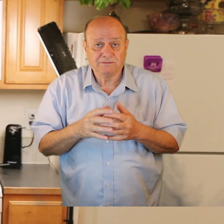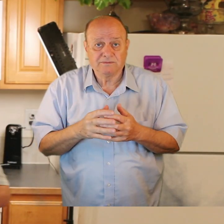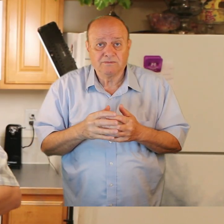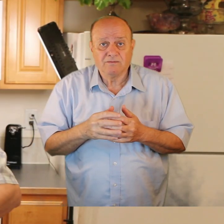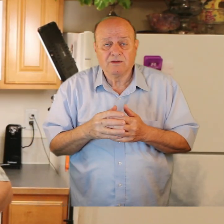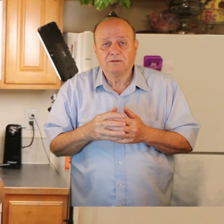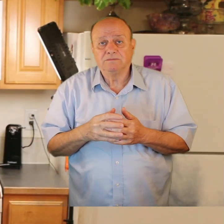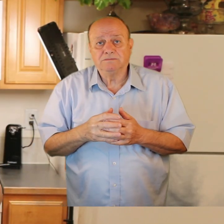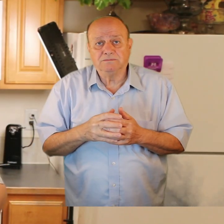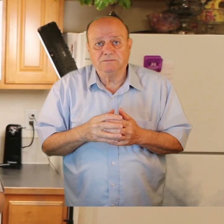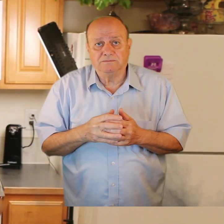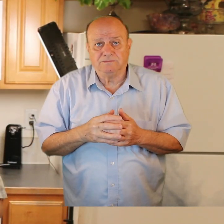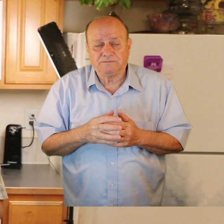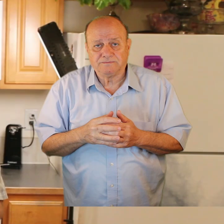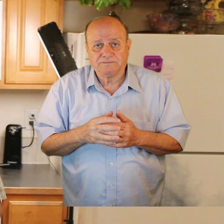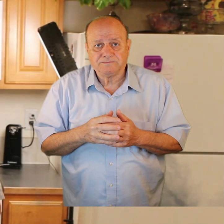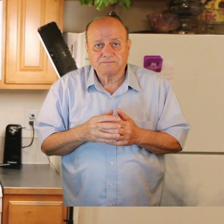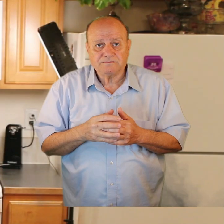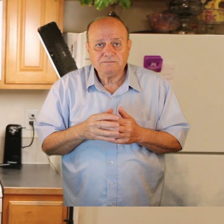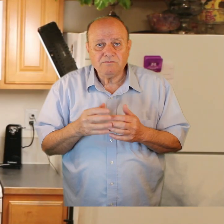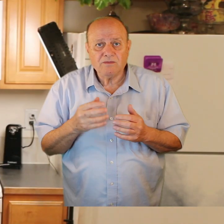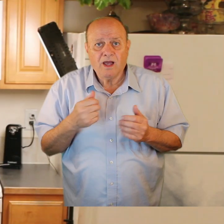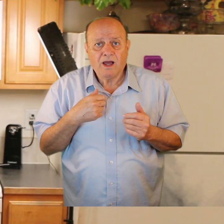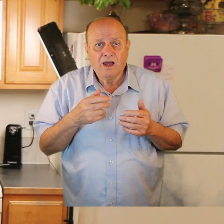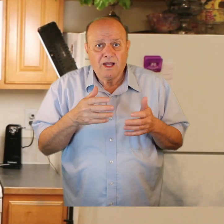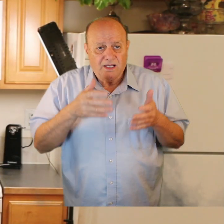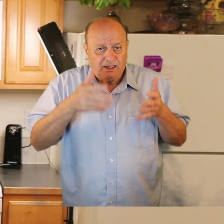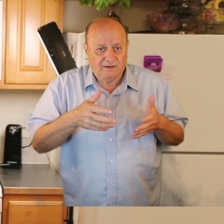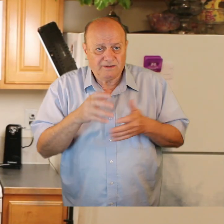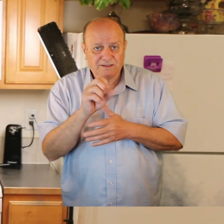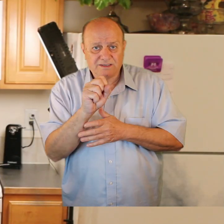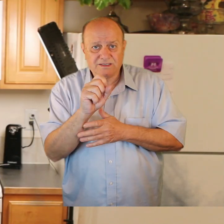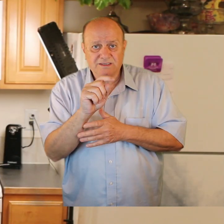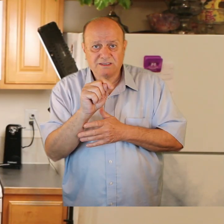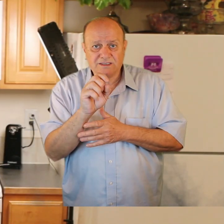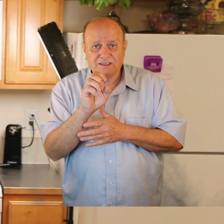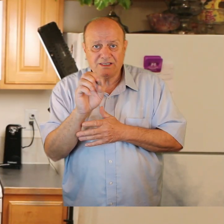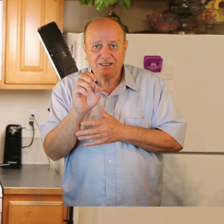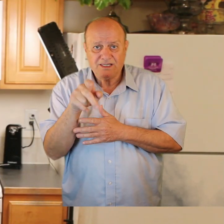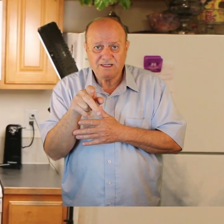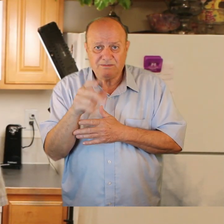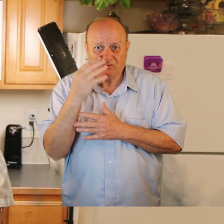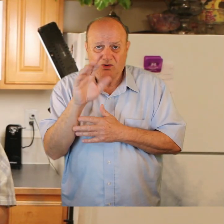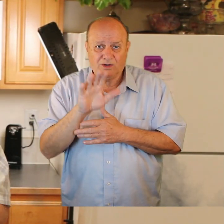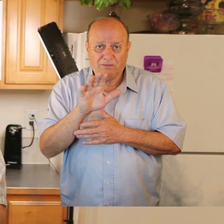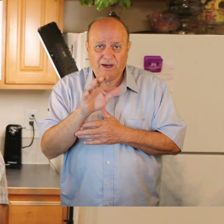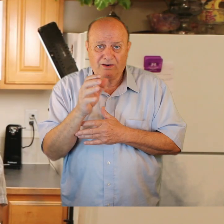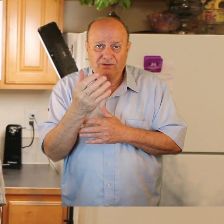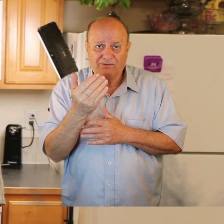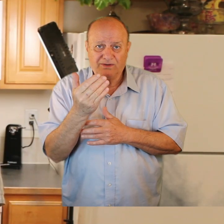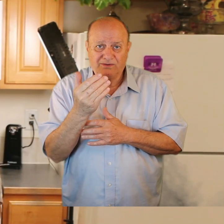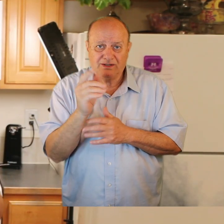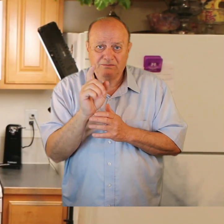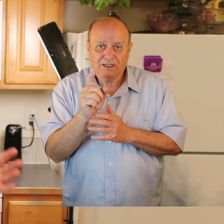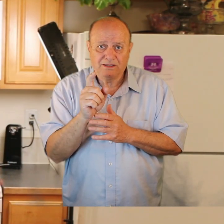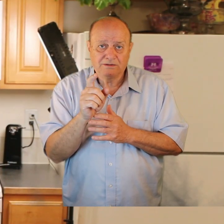I have let this steep for about 15 minutes now. And it's important to go ahead and let that sit